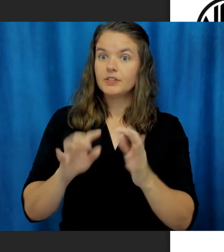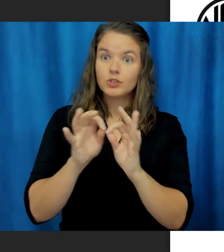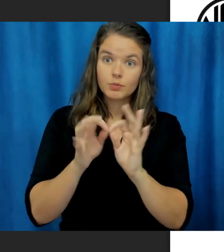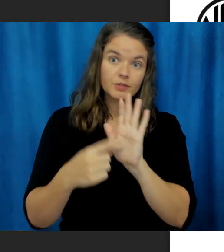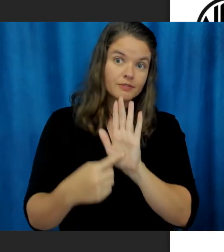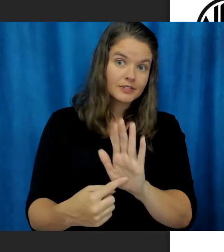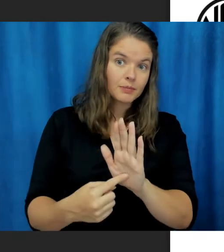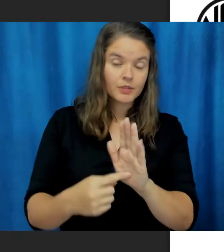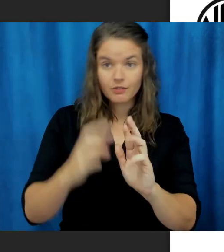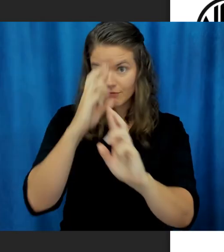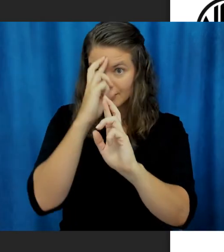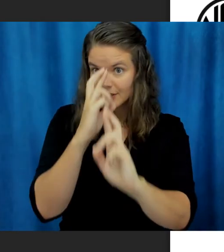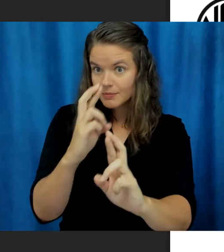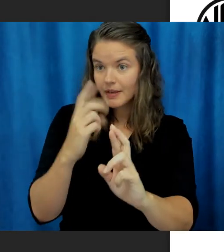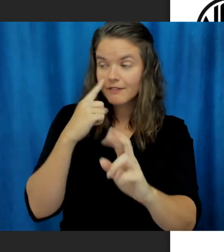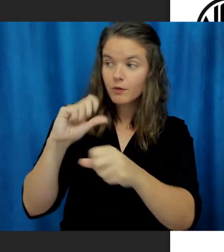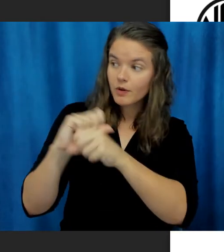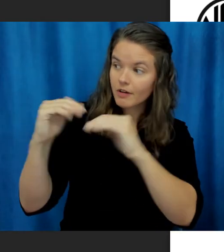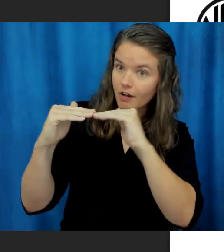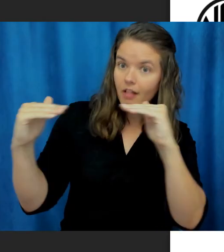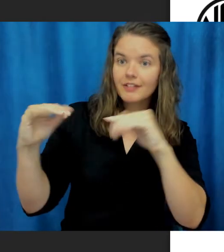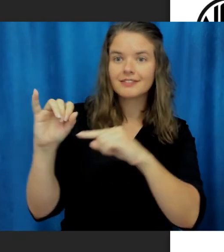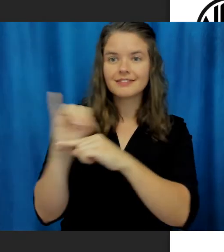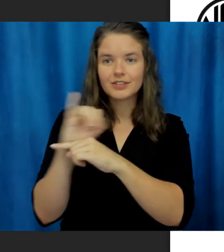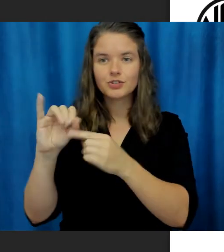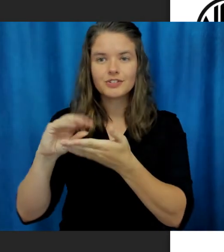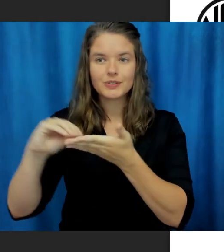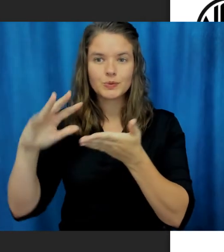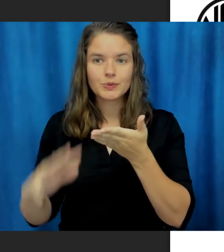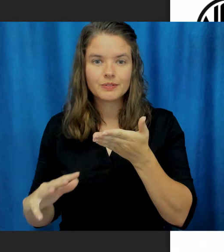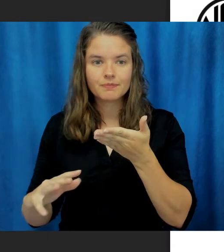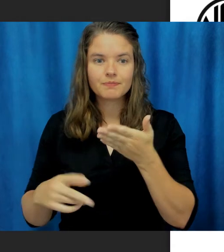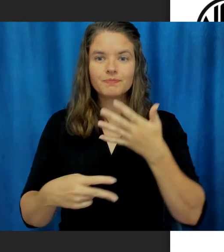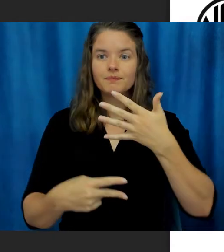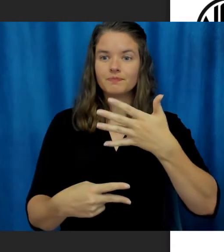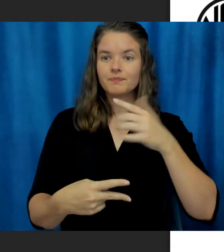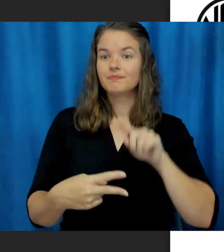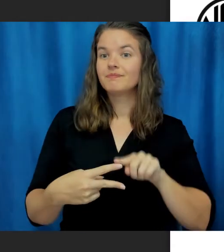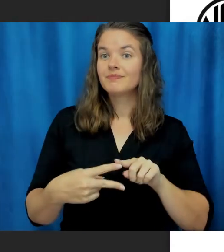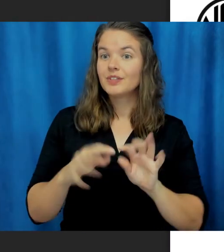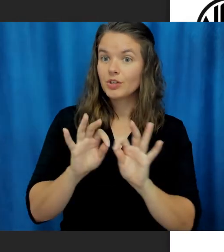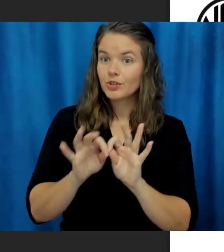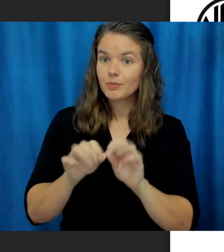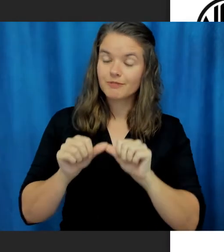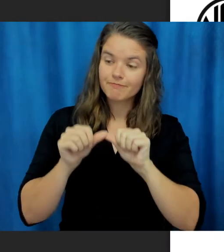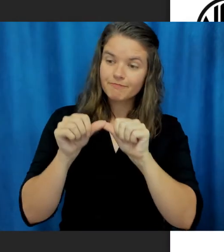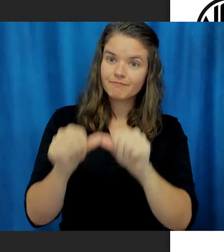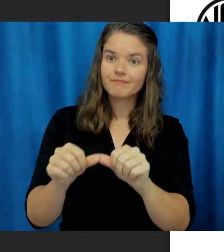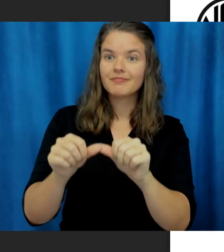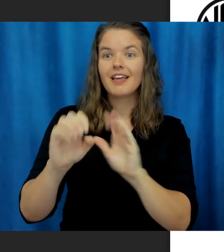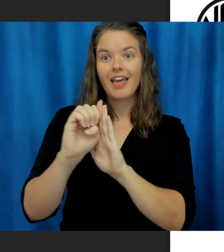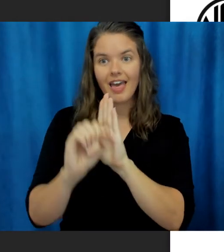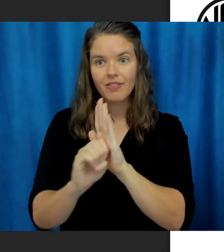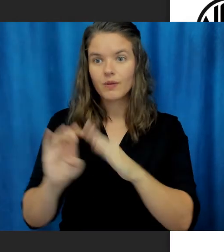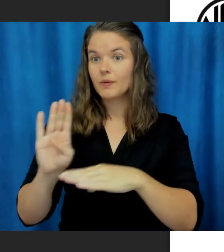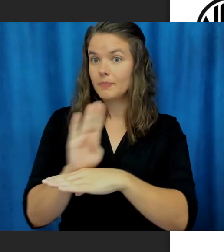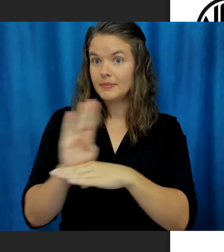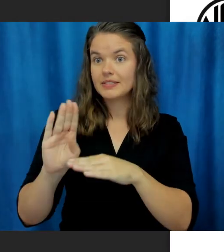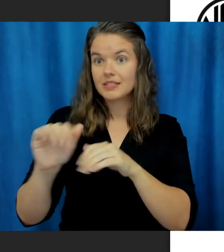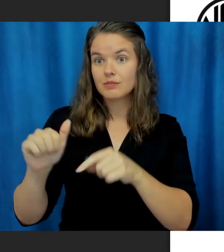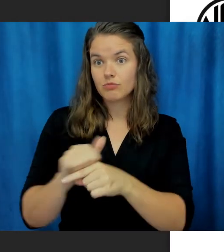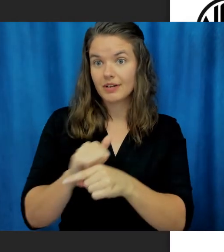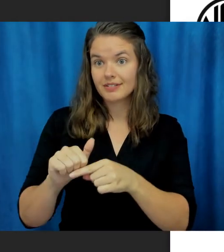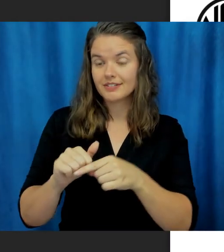for colleagues, interns, and students of the profession. Interpreters maintain ethical business practices,